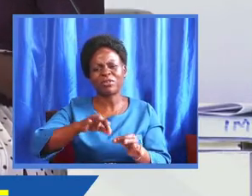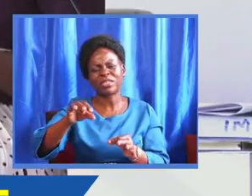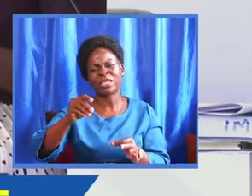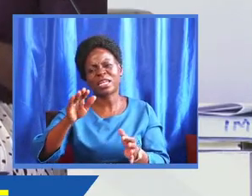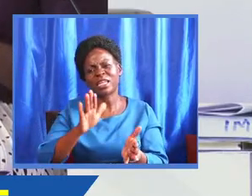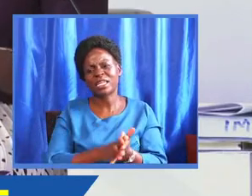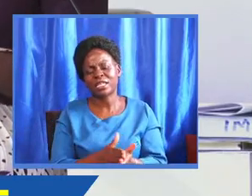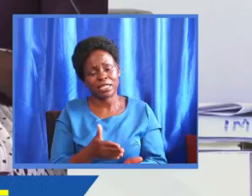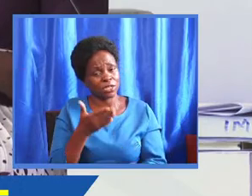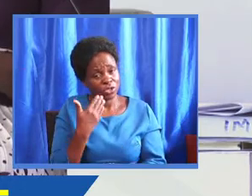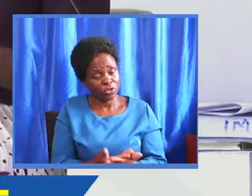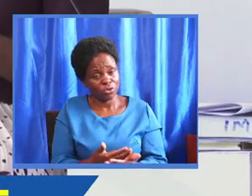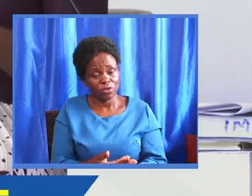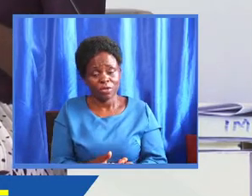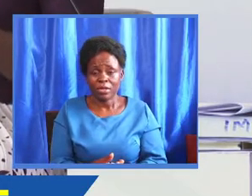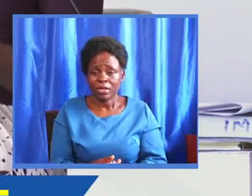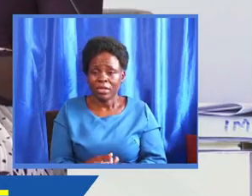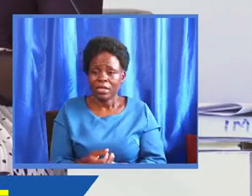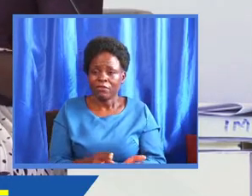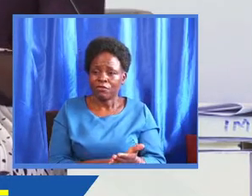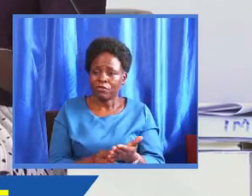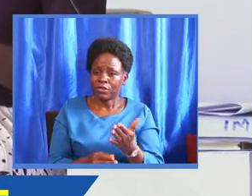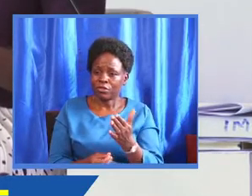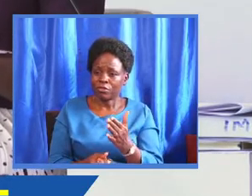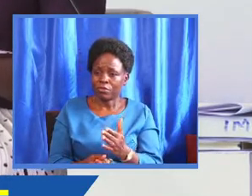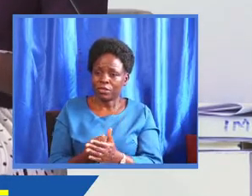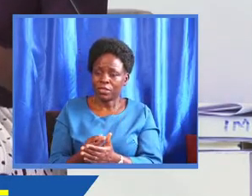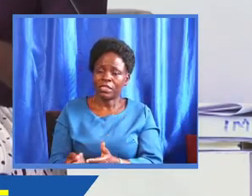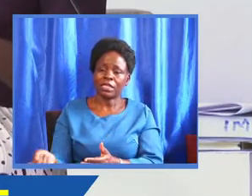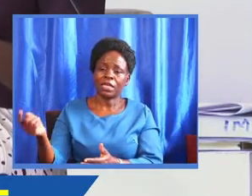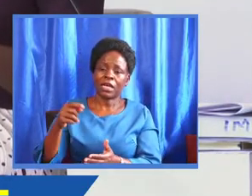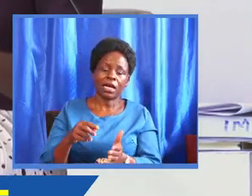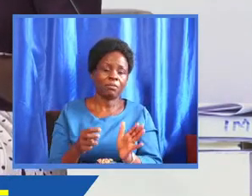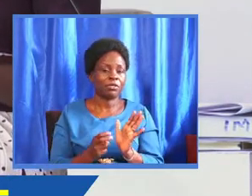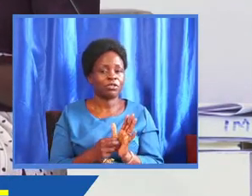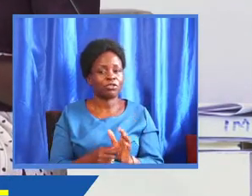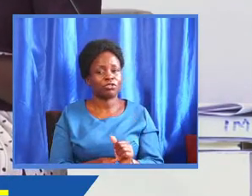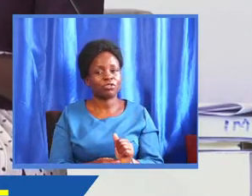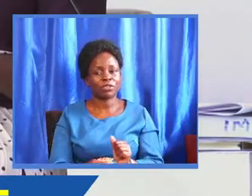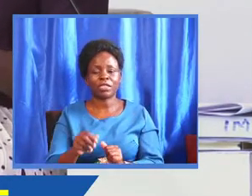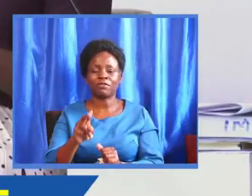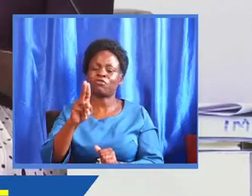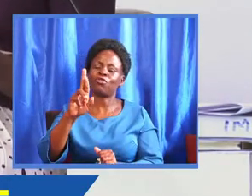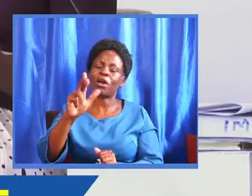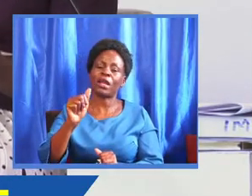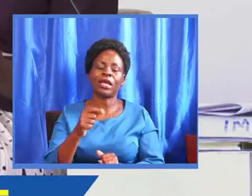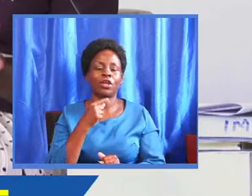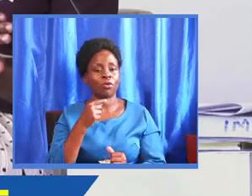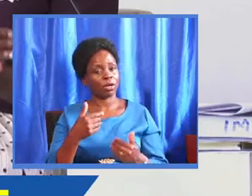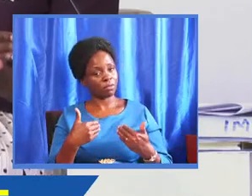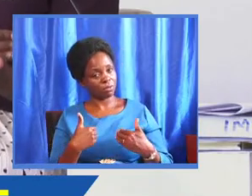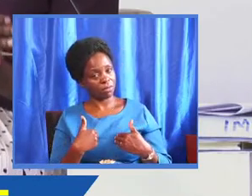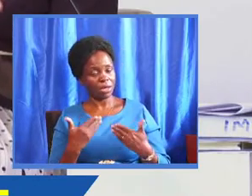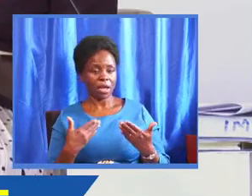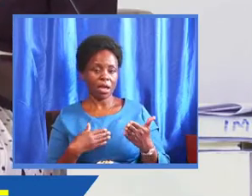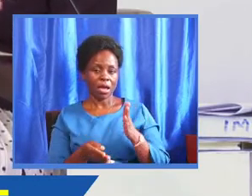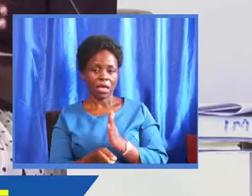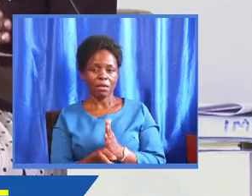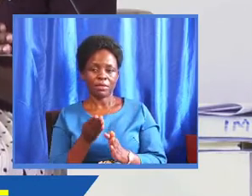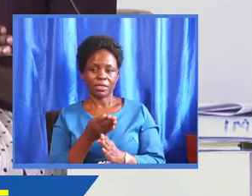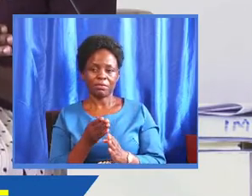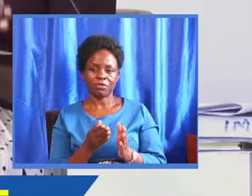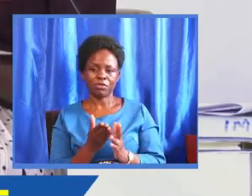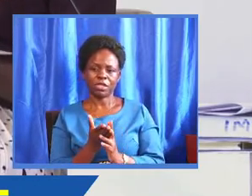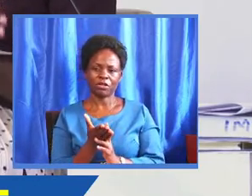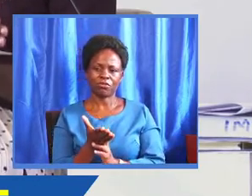mungi kale kyandibadde kirungi okukozesa opportunity eno n'ojja ne weeyanjula eri URA n'ogamba nina ebizimbe bwebiti tujja